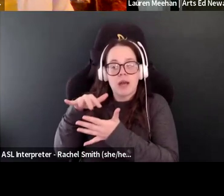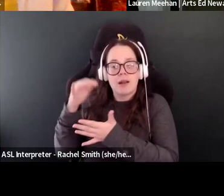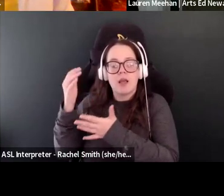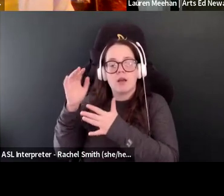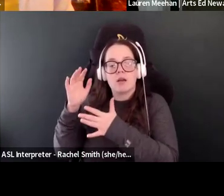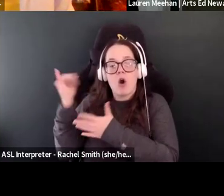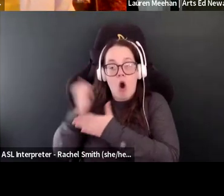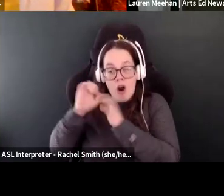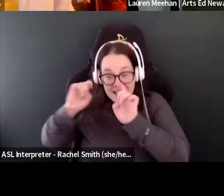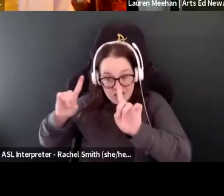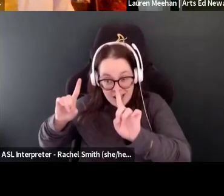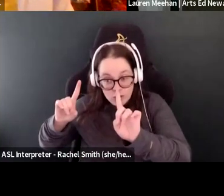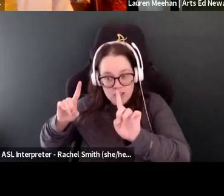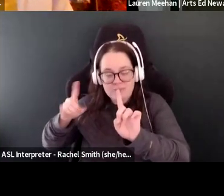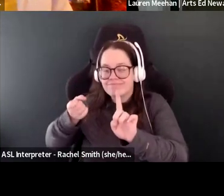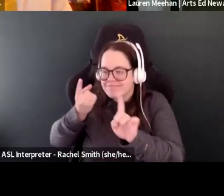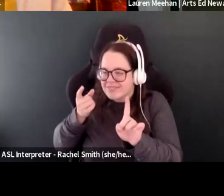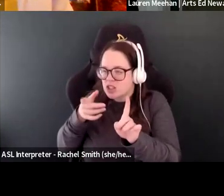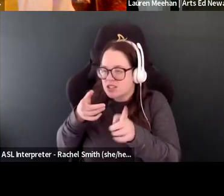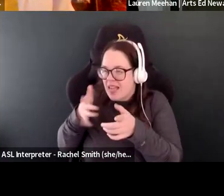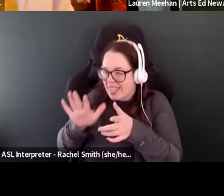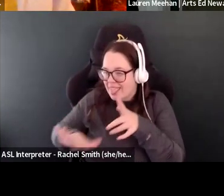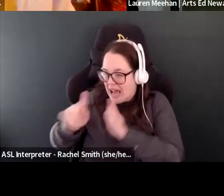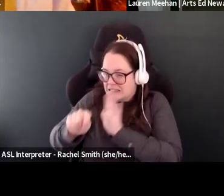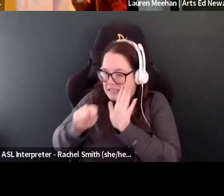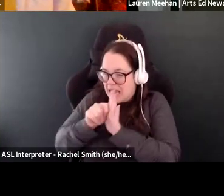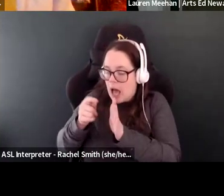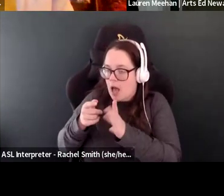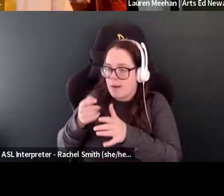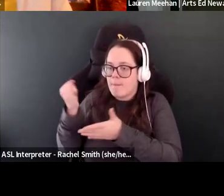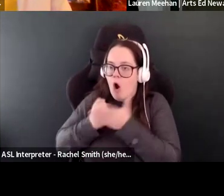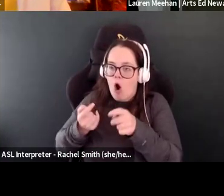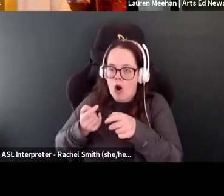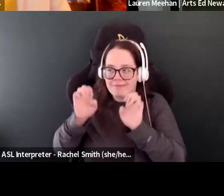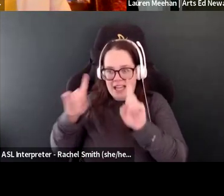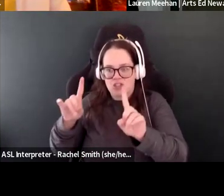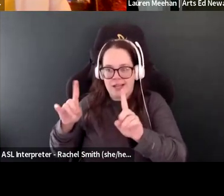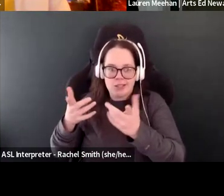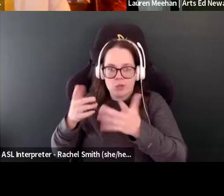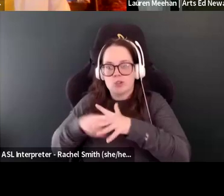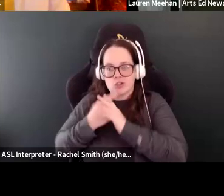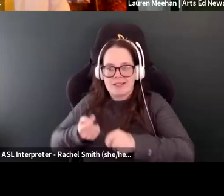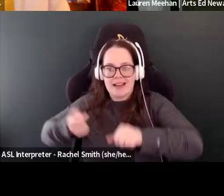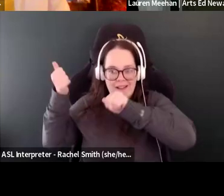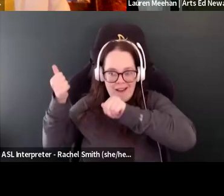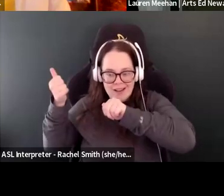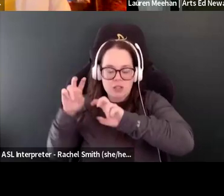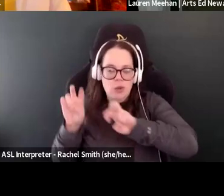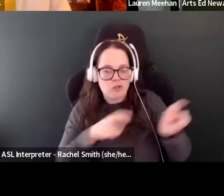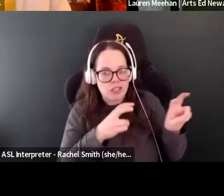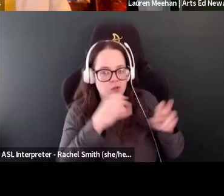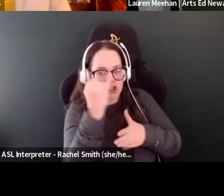during the time that arts education was being cut in public schools. So I shifted to art